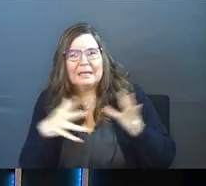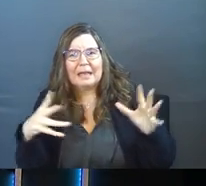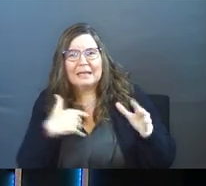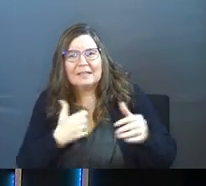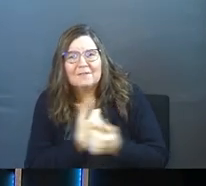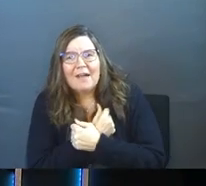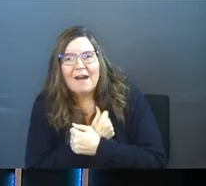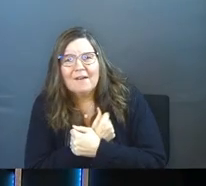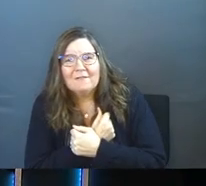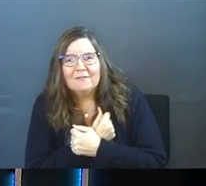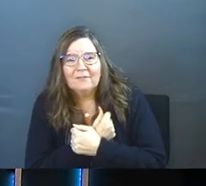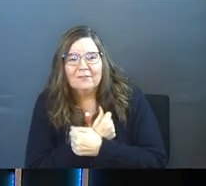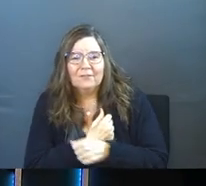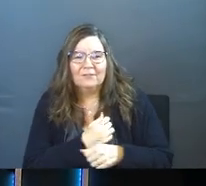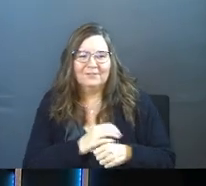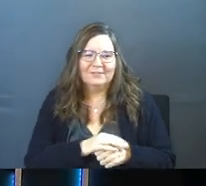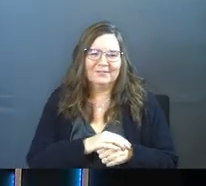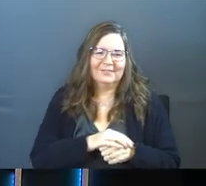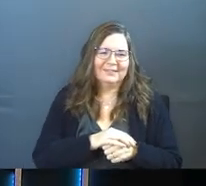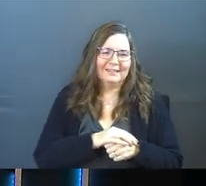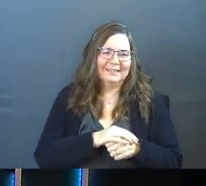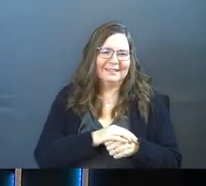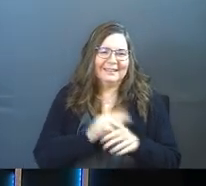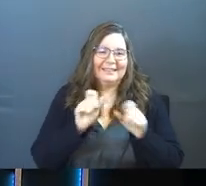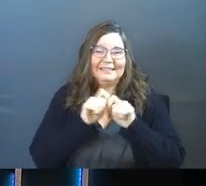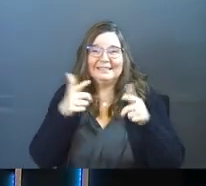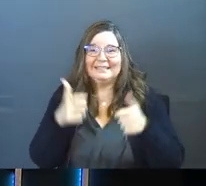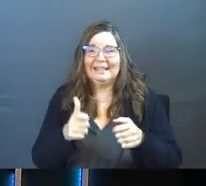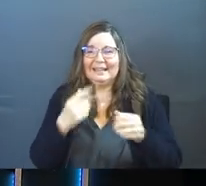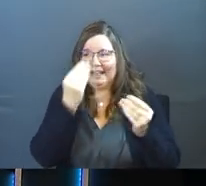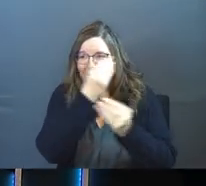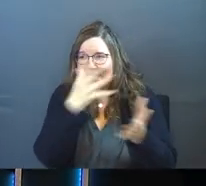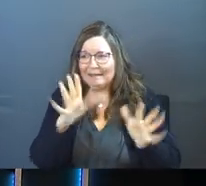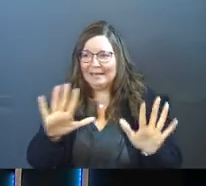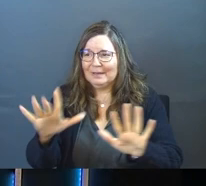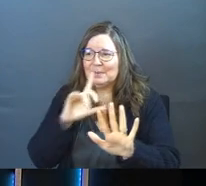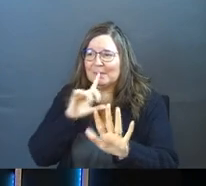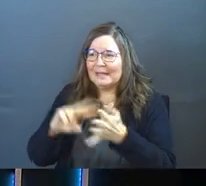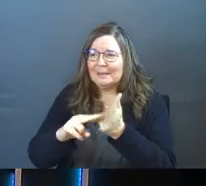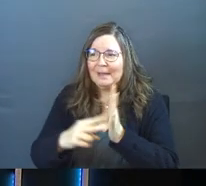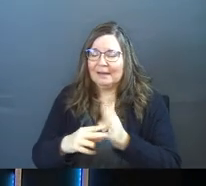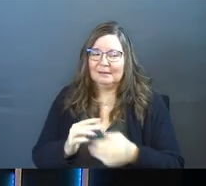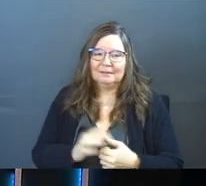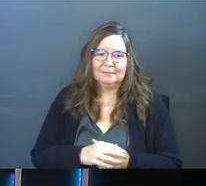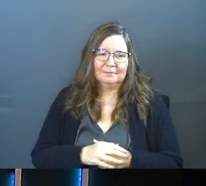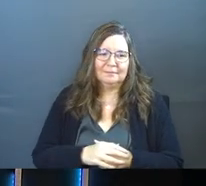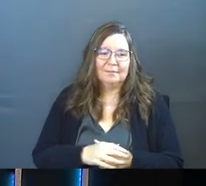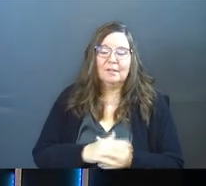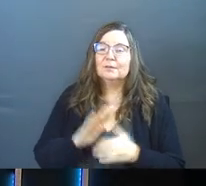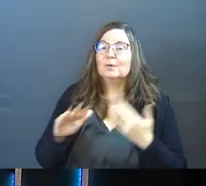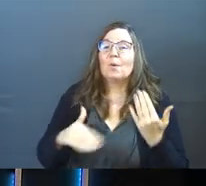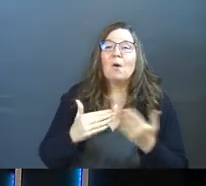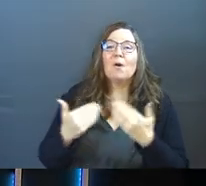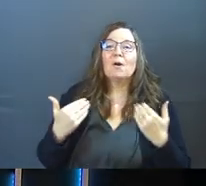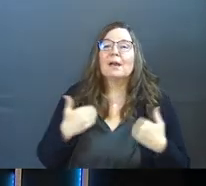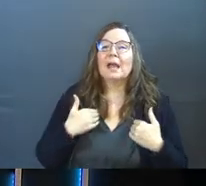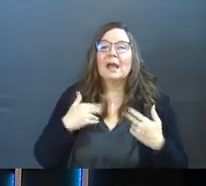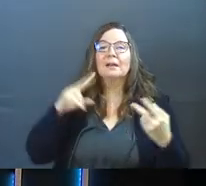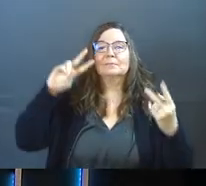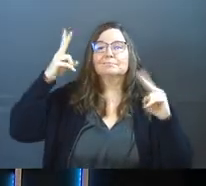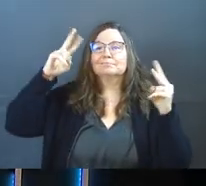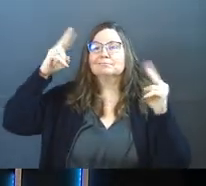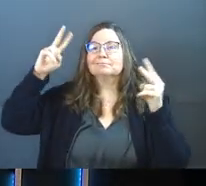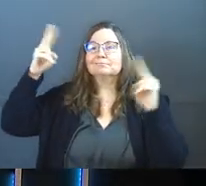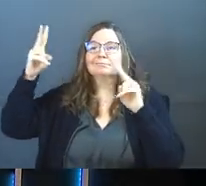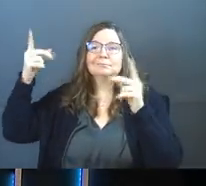love. I have to text everybody back and let them know, like, what I really meant, yeah? So we all have